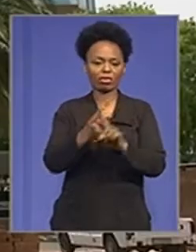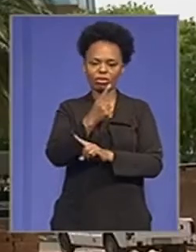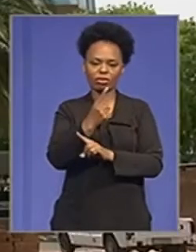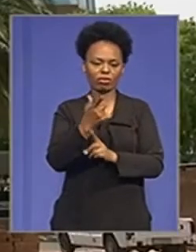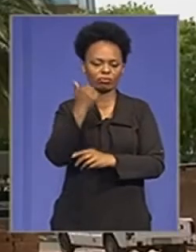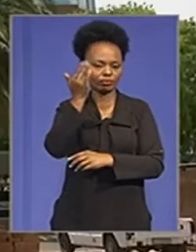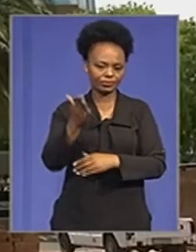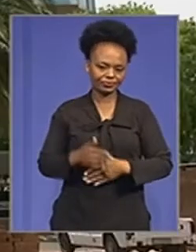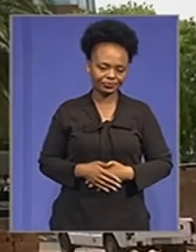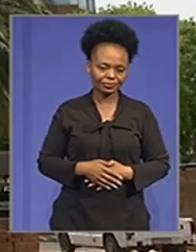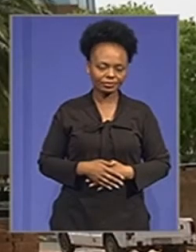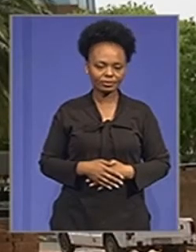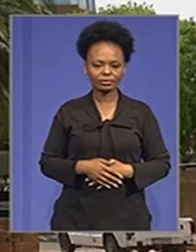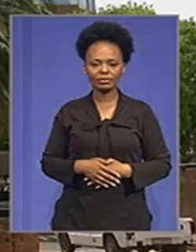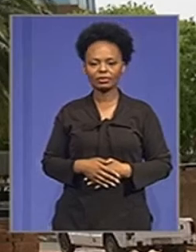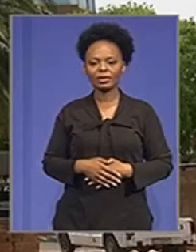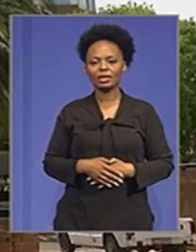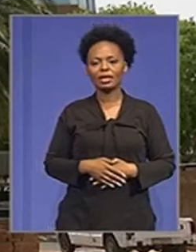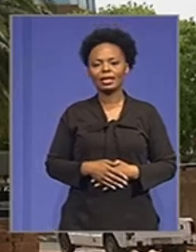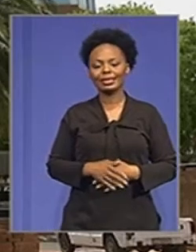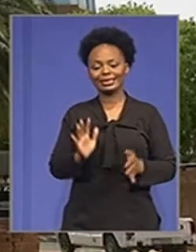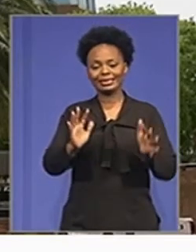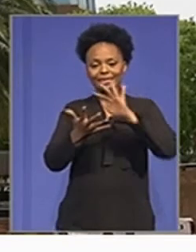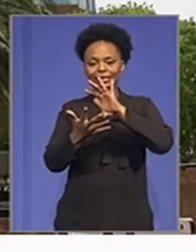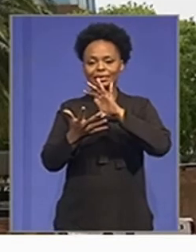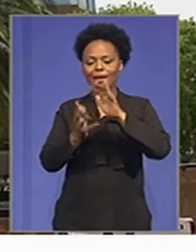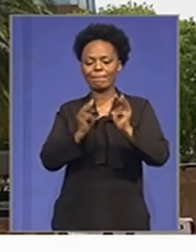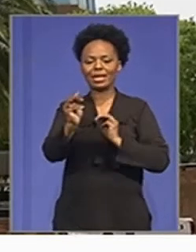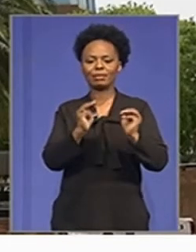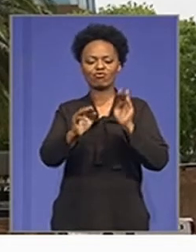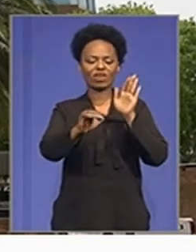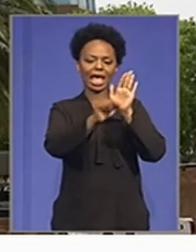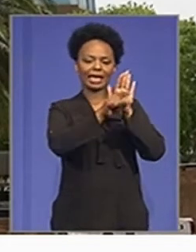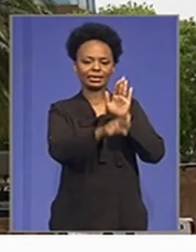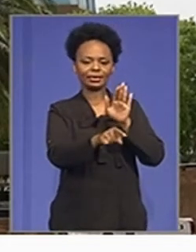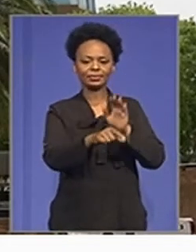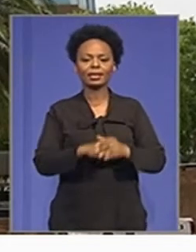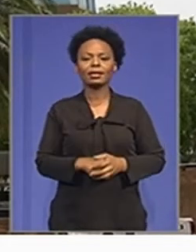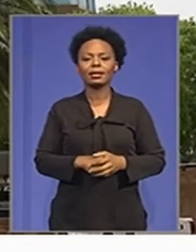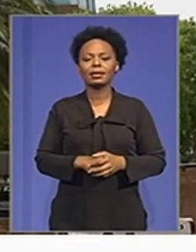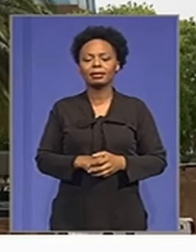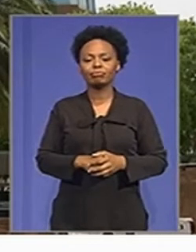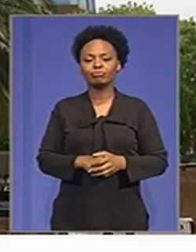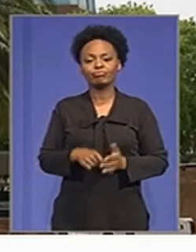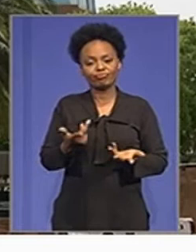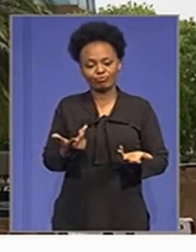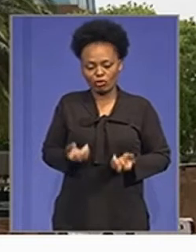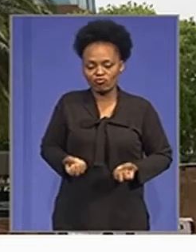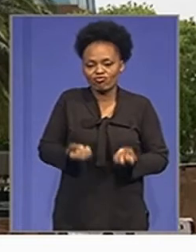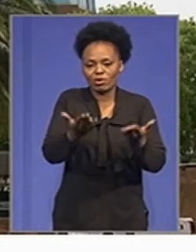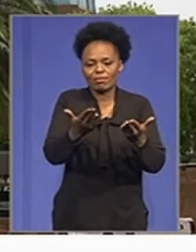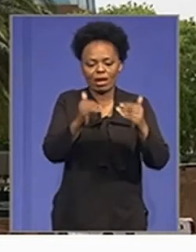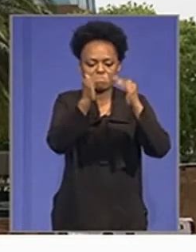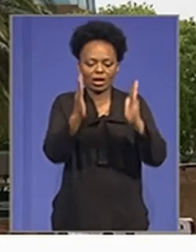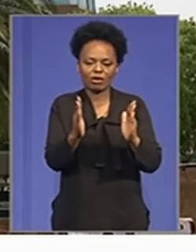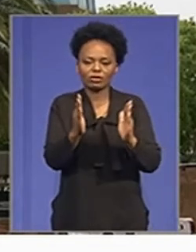o le kgatlhanong le seo. According to our disaster management, we are only required to